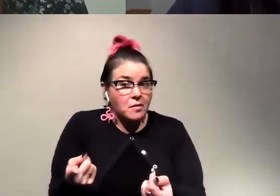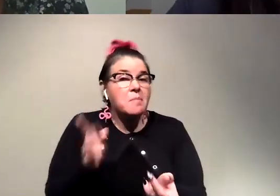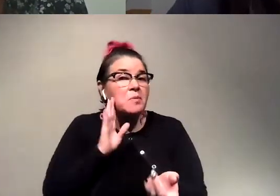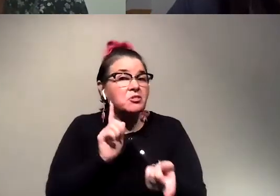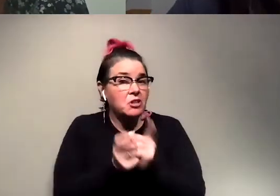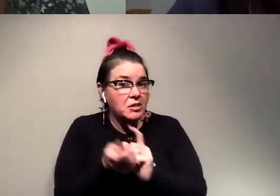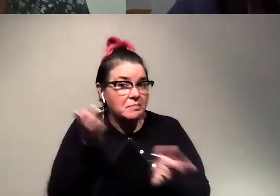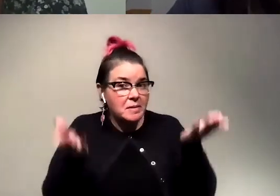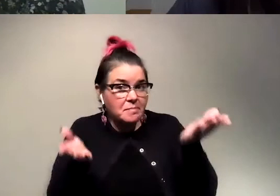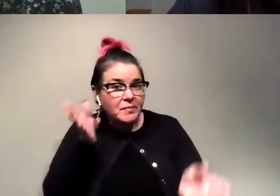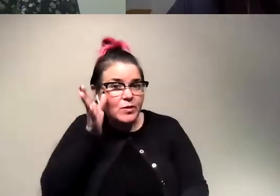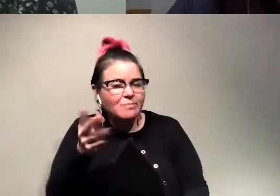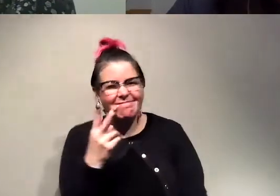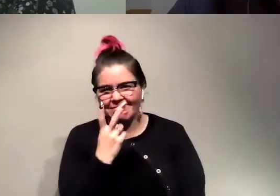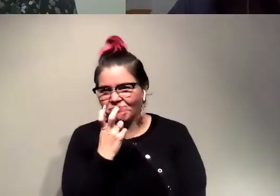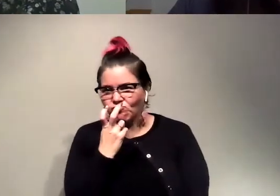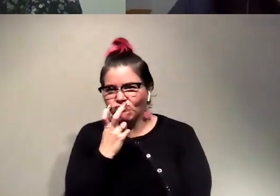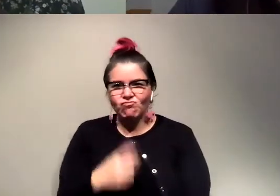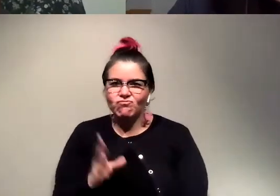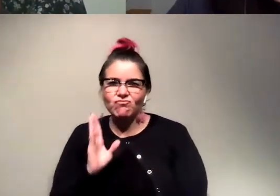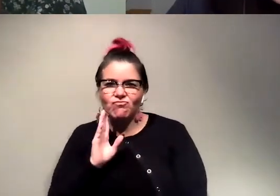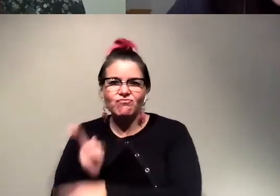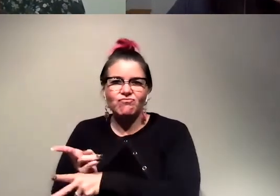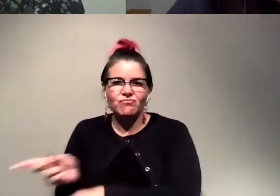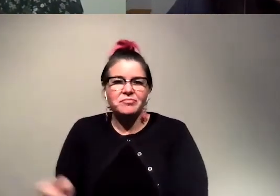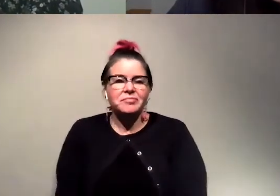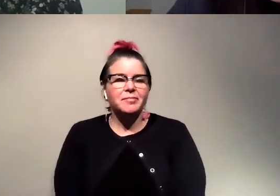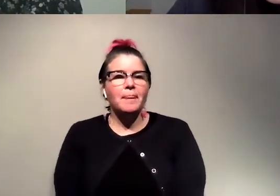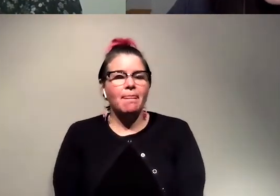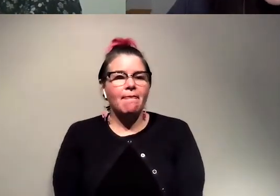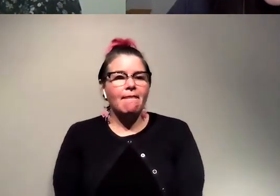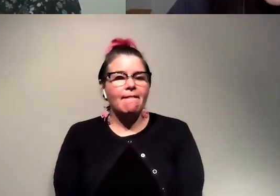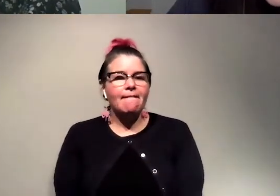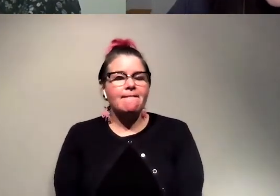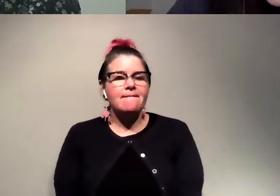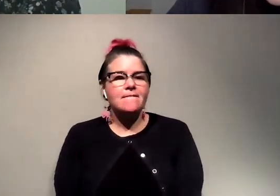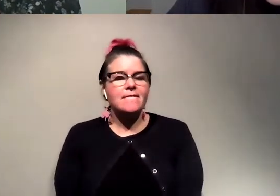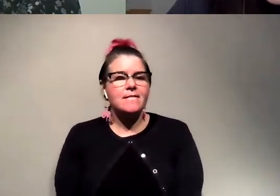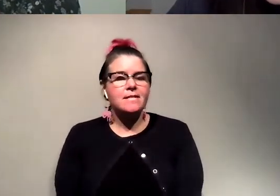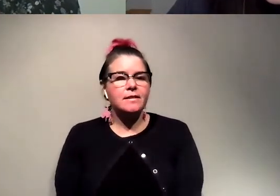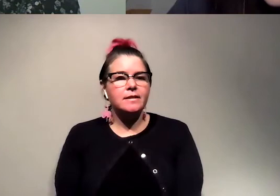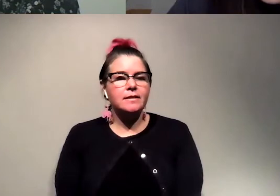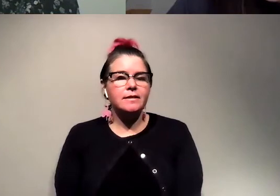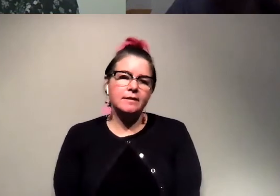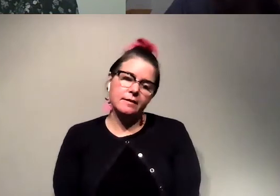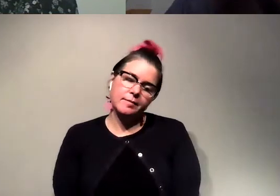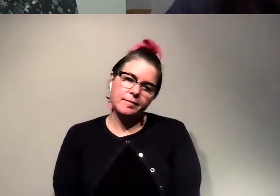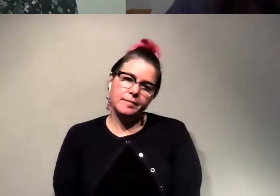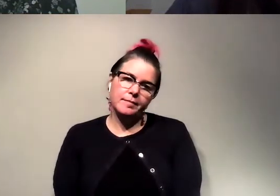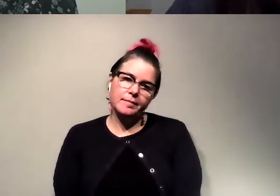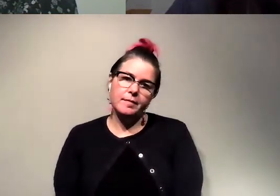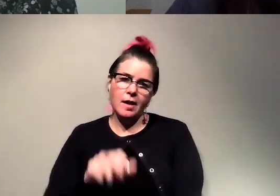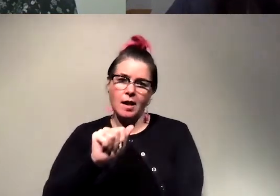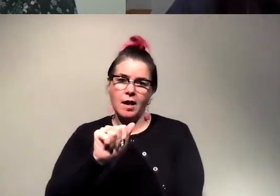but I doubt it. Great. Let's see. Are anoles